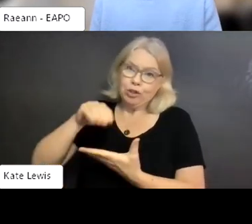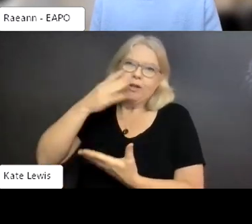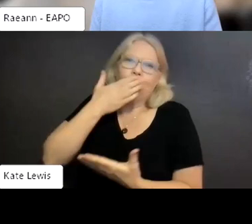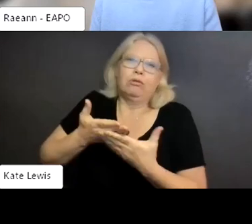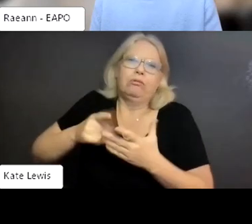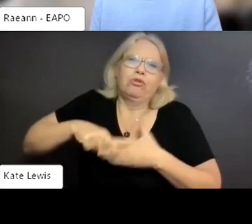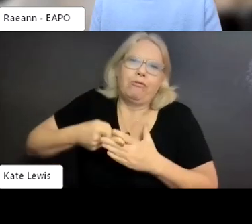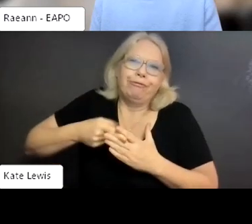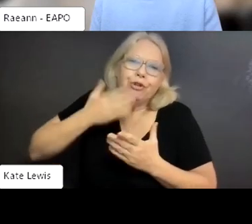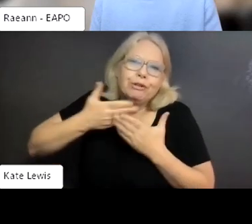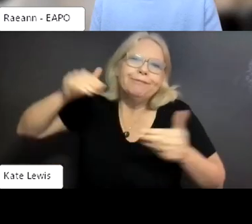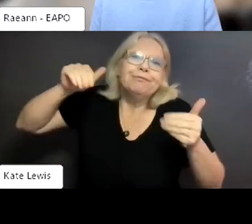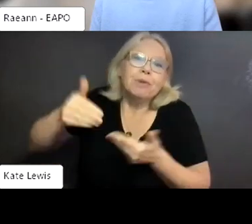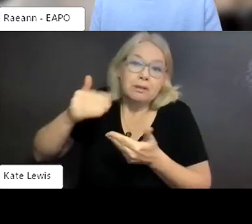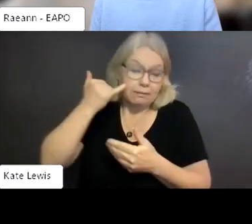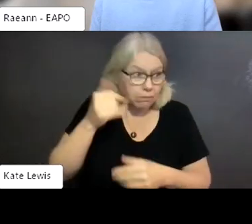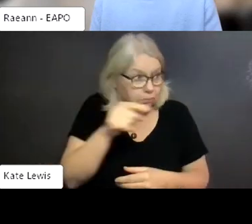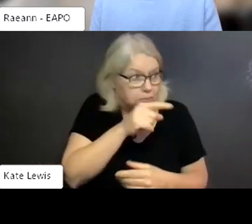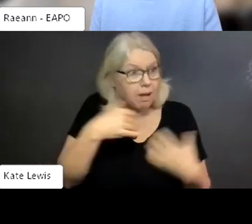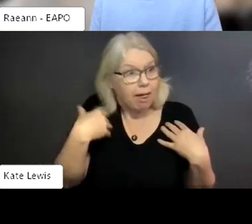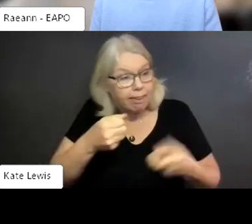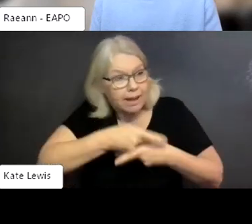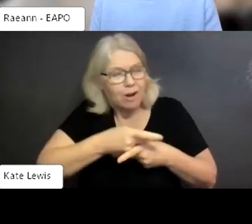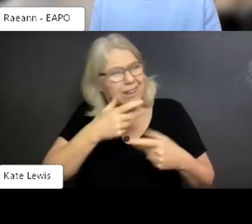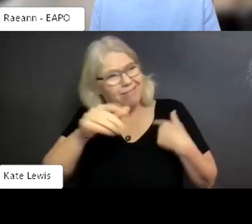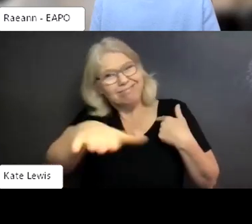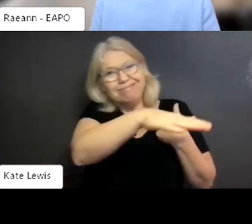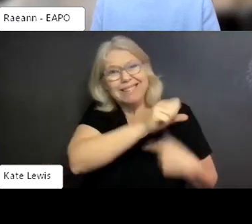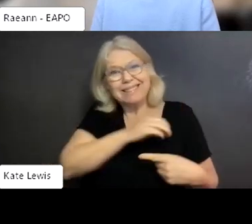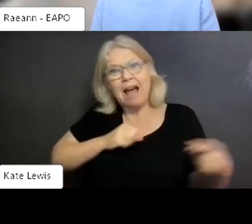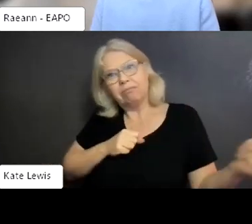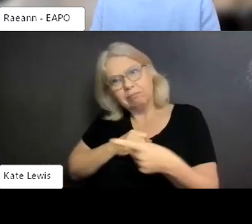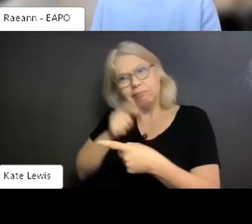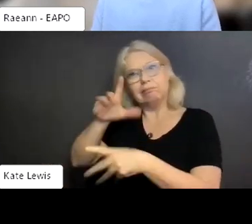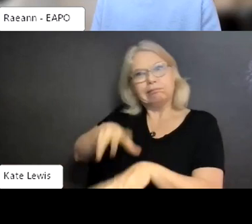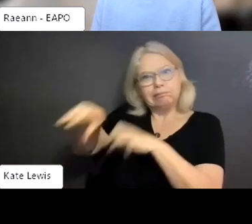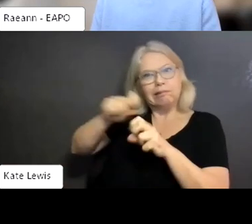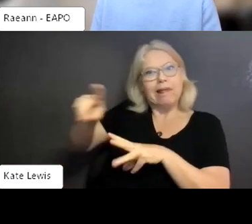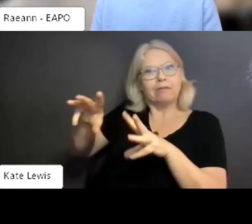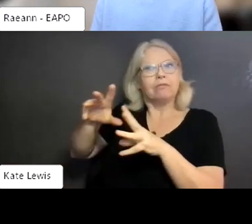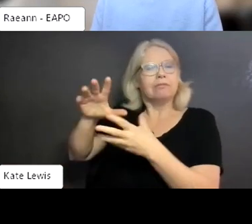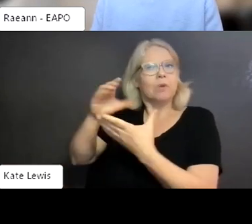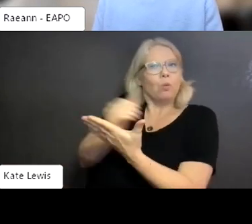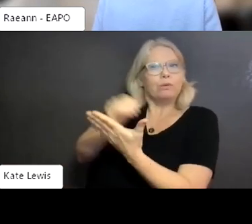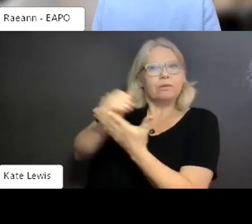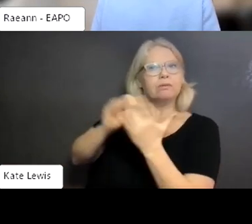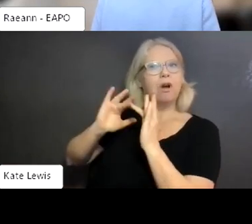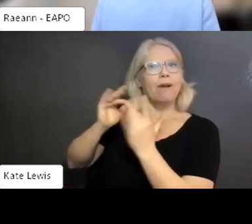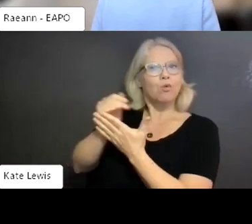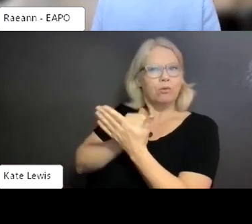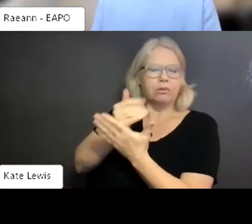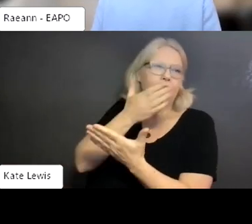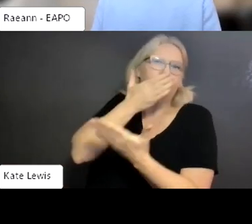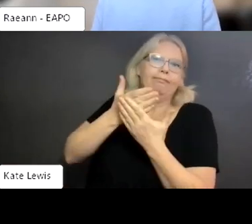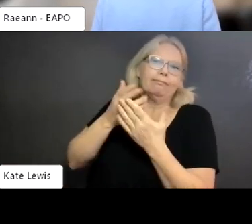service provider, just having your staff take that free training as an introduction is a really great start. I think too is